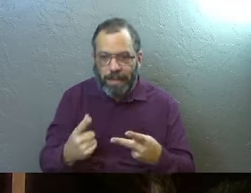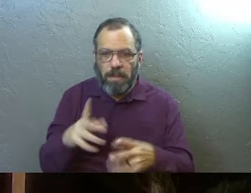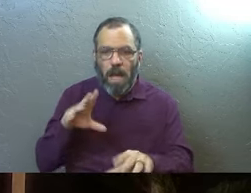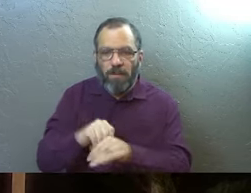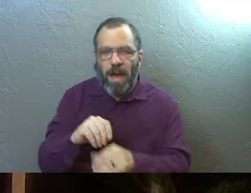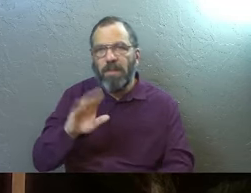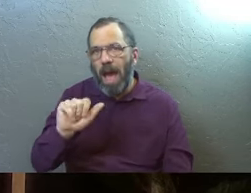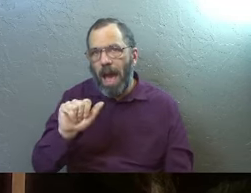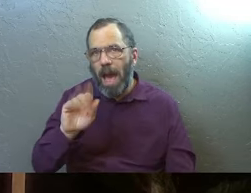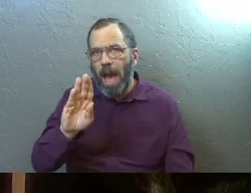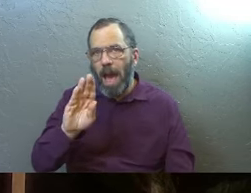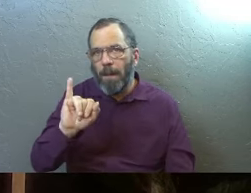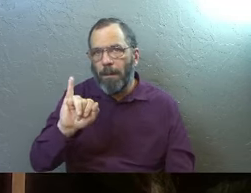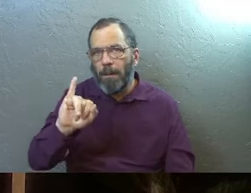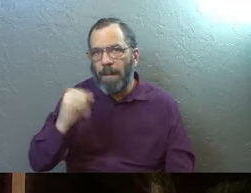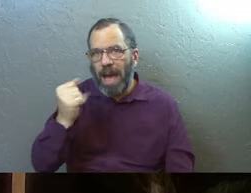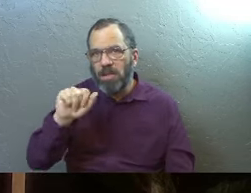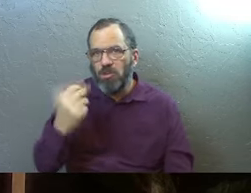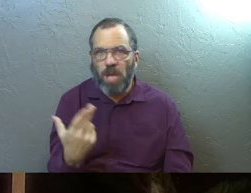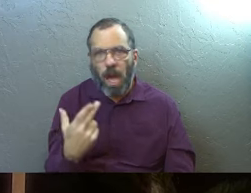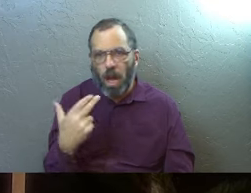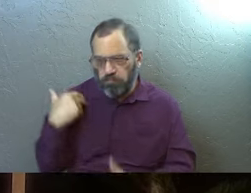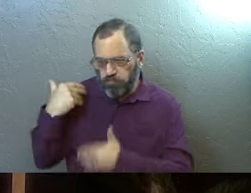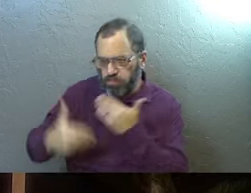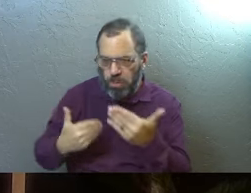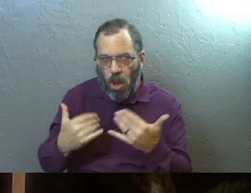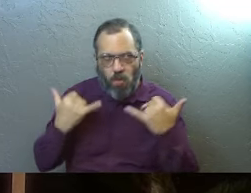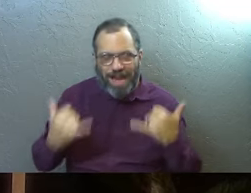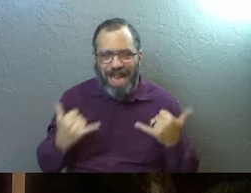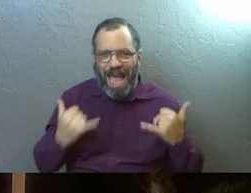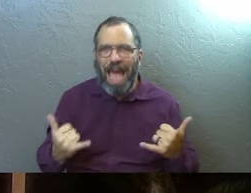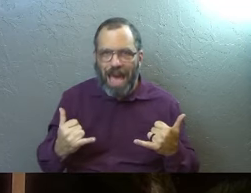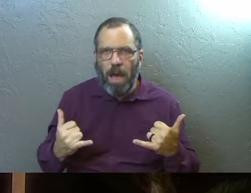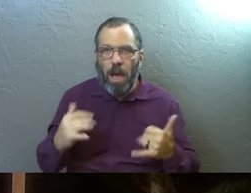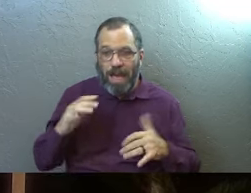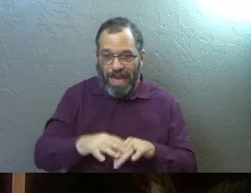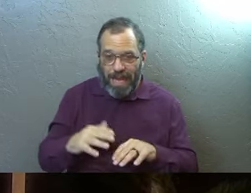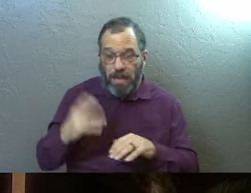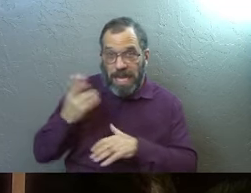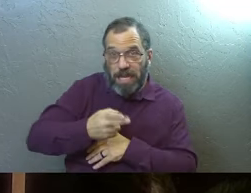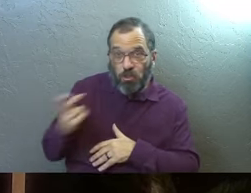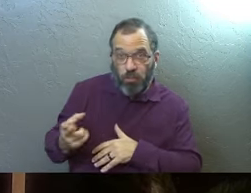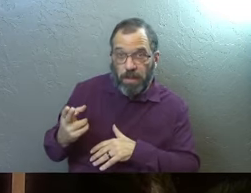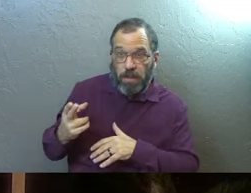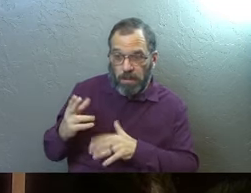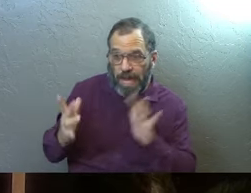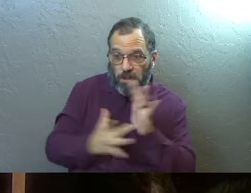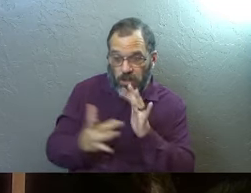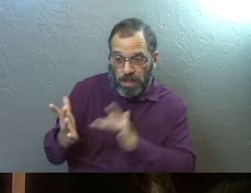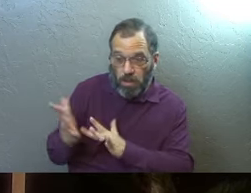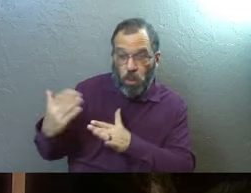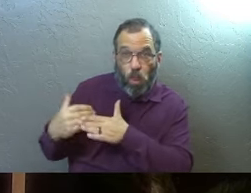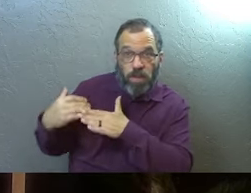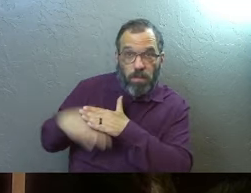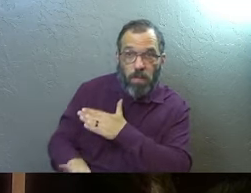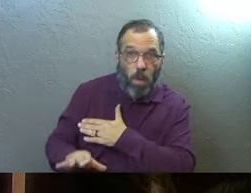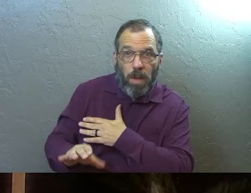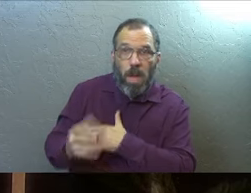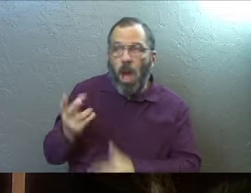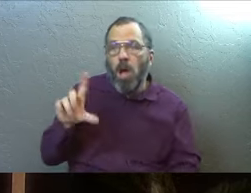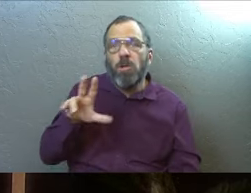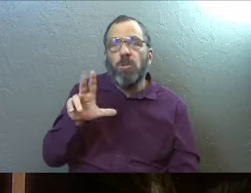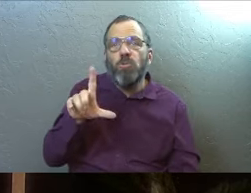of Abijah. Why is that important? Because at this time in redemptive history, at the time Jesus was born, there